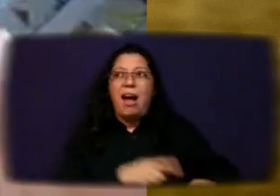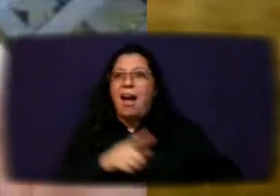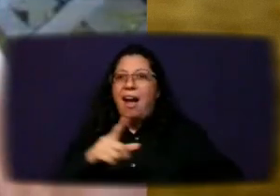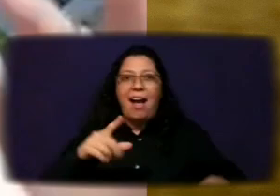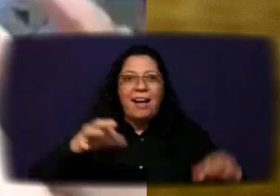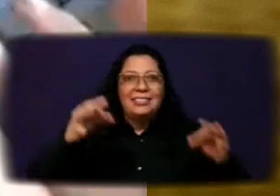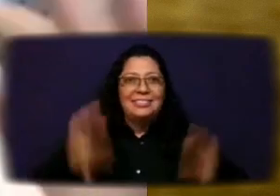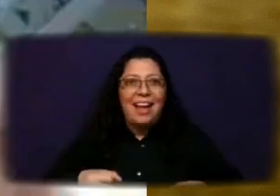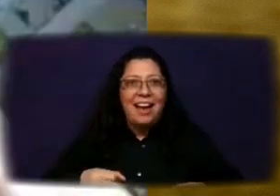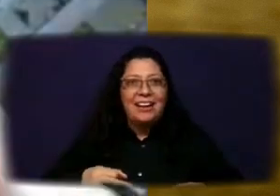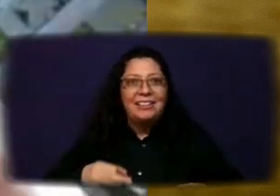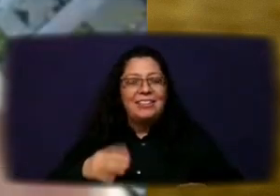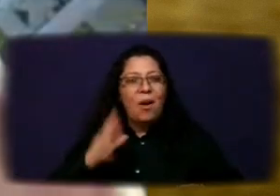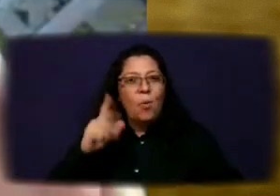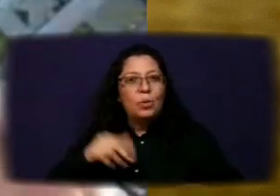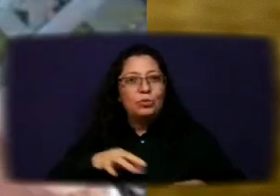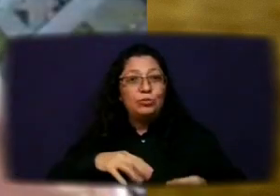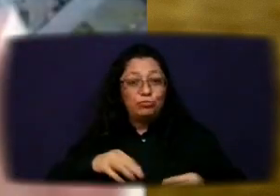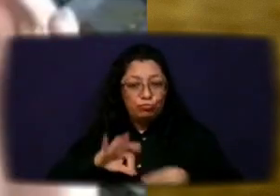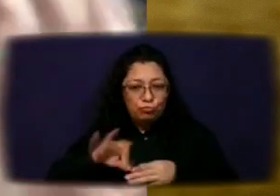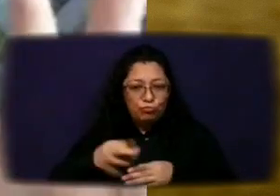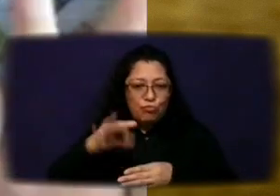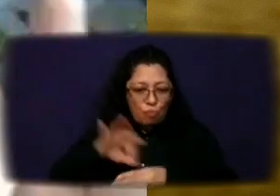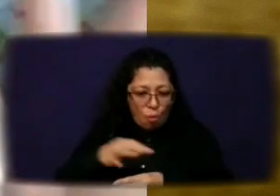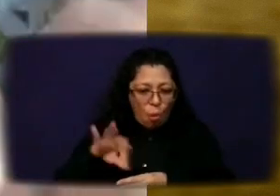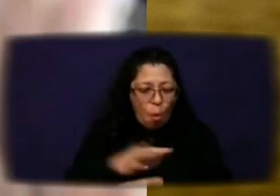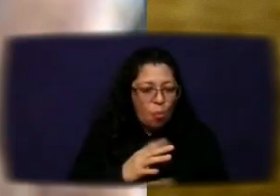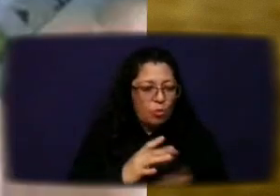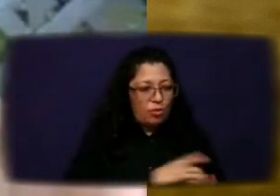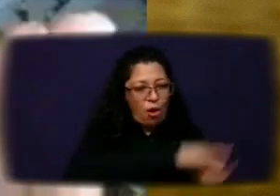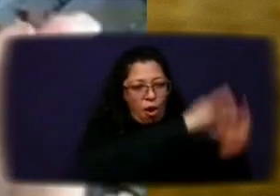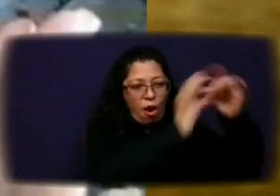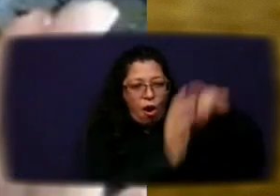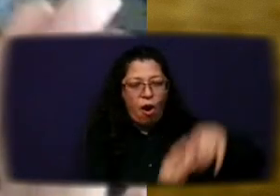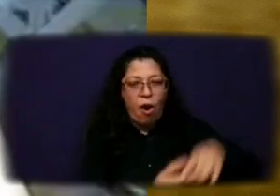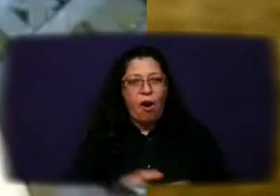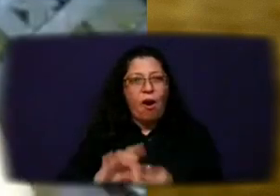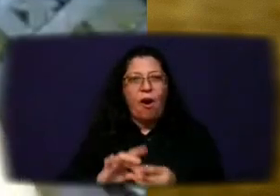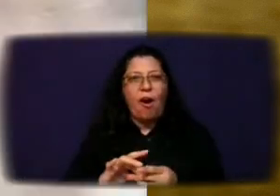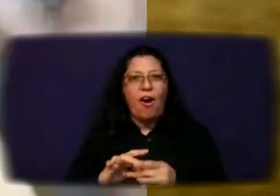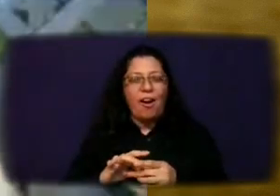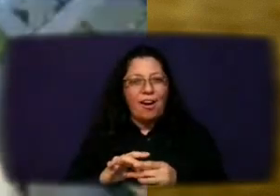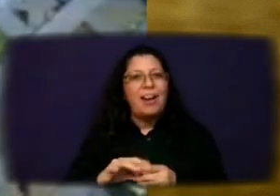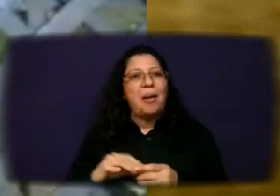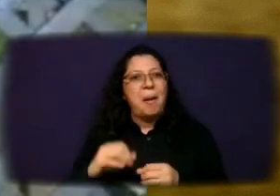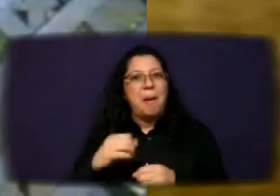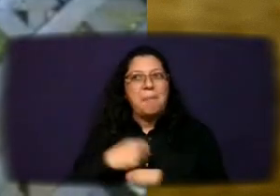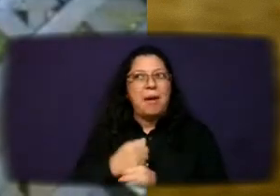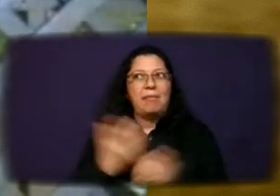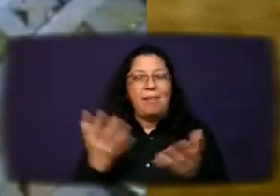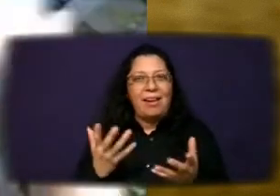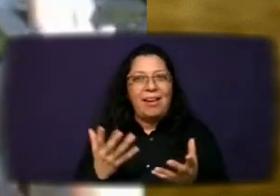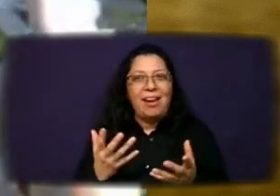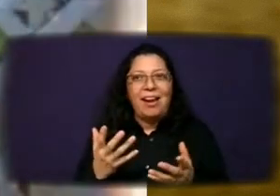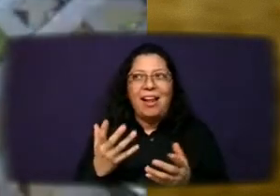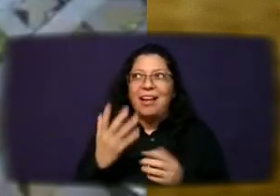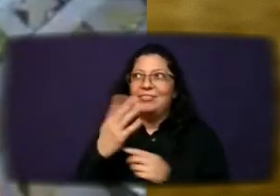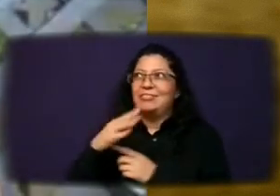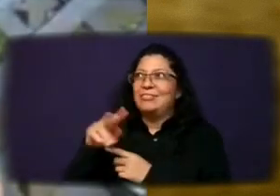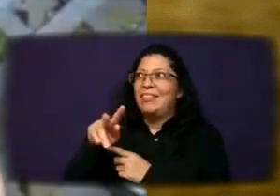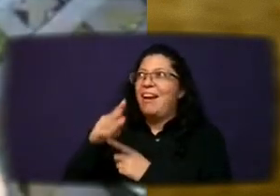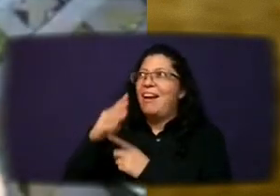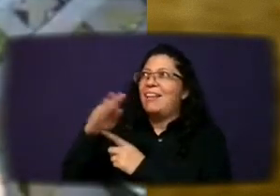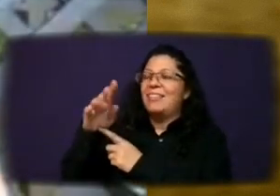is going to sew together all of his bandanas and make a kite stretched